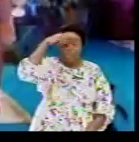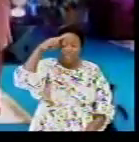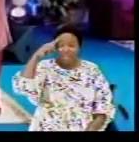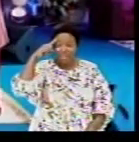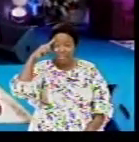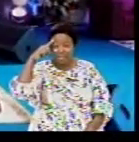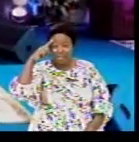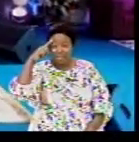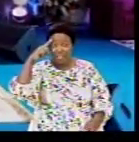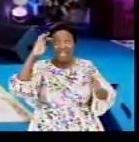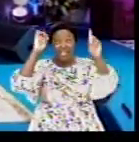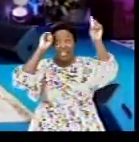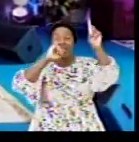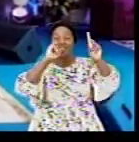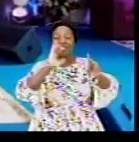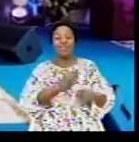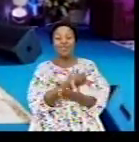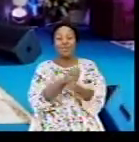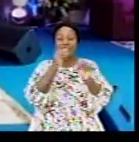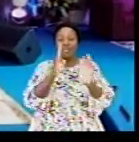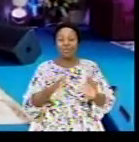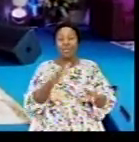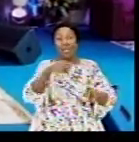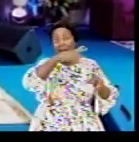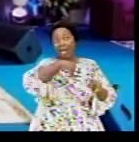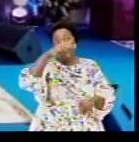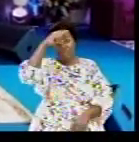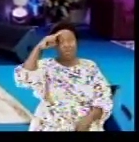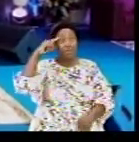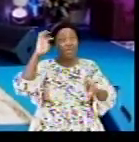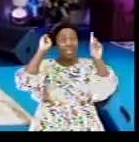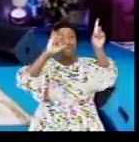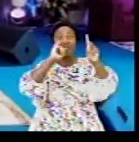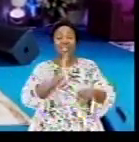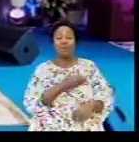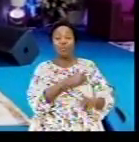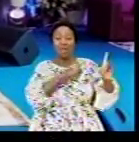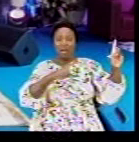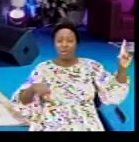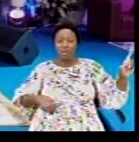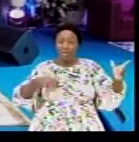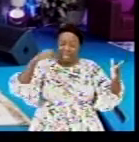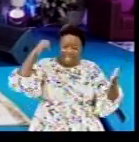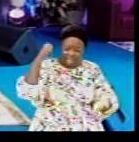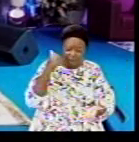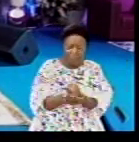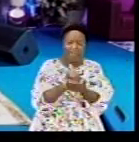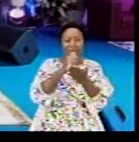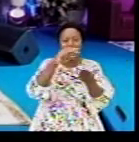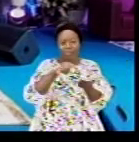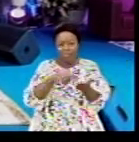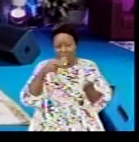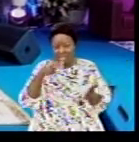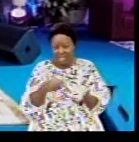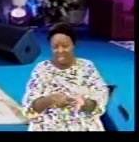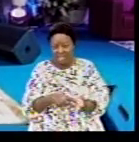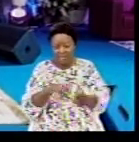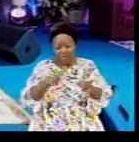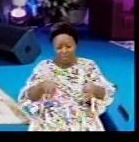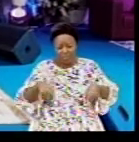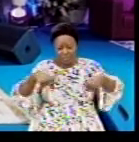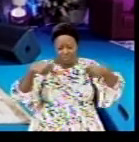Because he is our Savior and because he is our Lord. Amen means